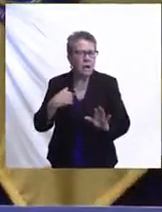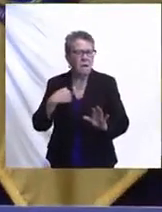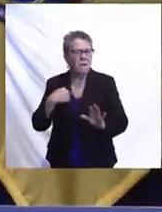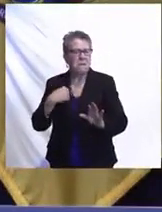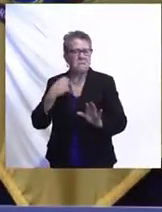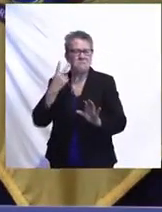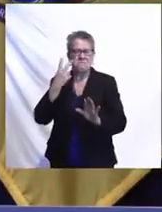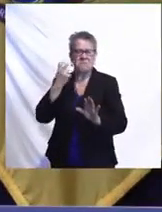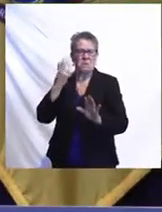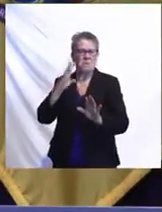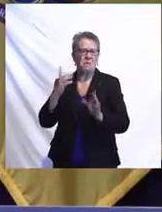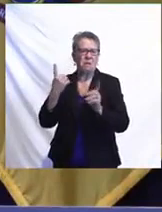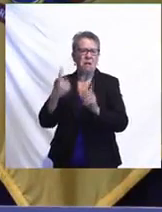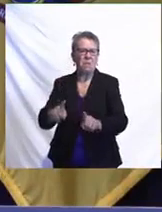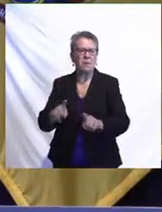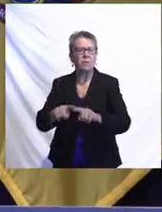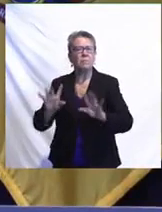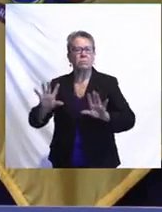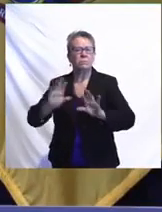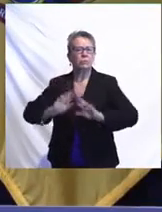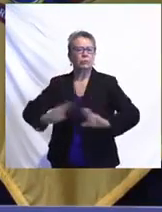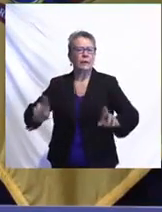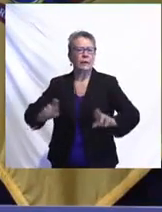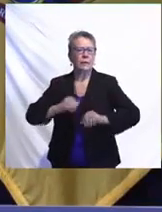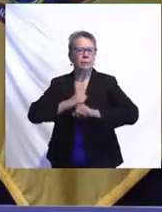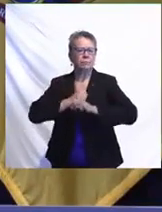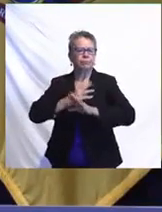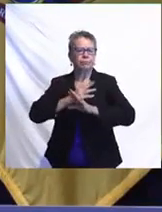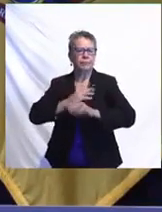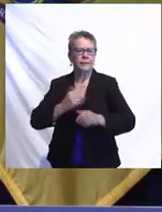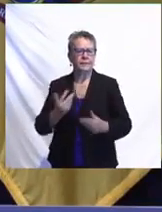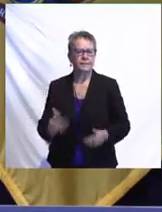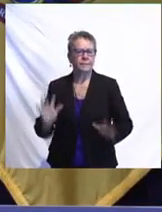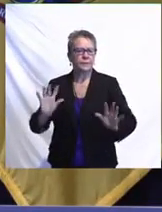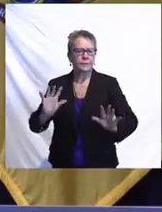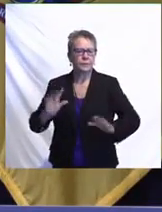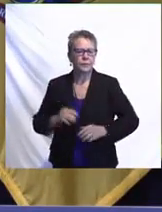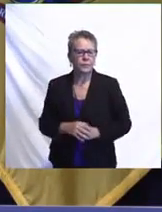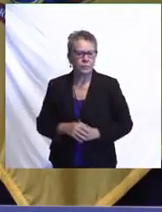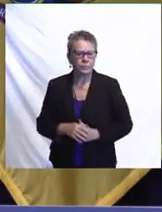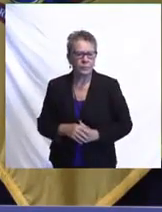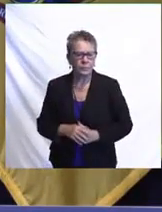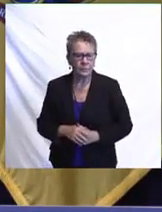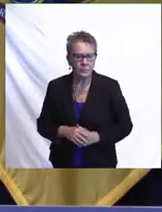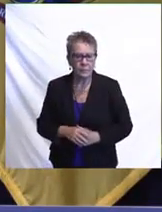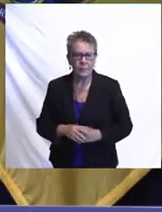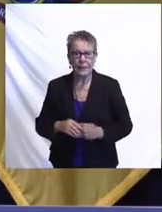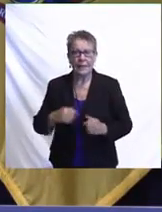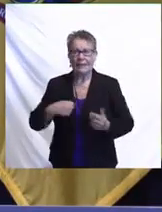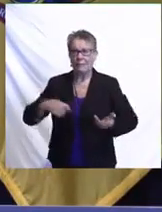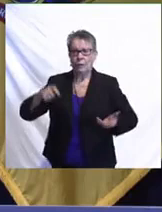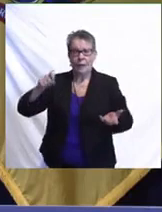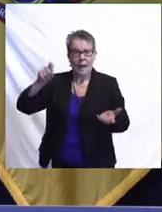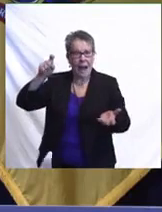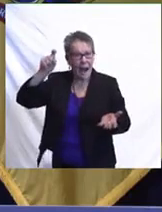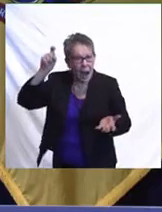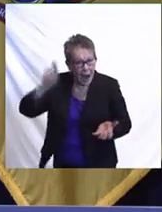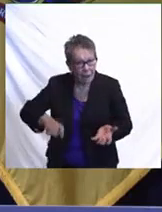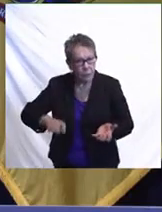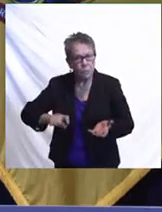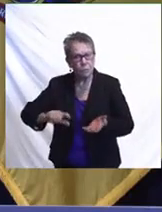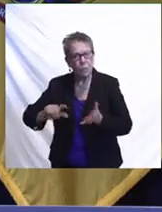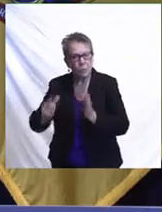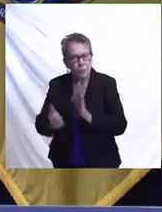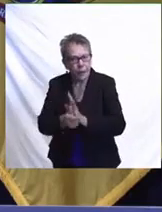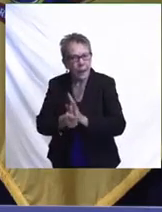I think embedded in your question, Paramel, you'll correct me if I'm wrong, if we needed to take that step, we have the authority to do it. That's different than whether